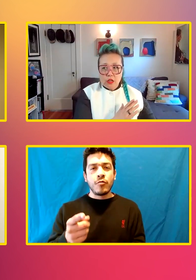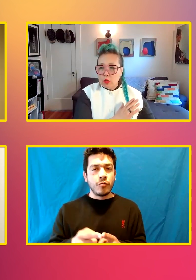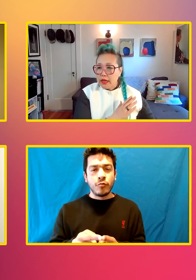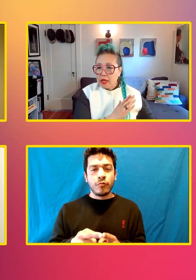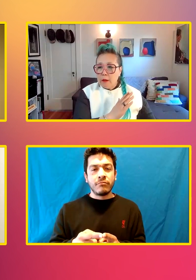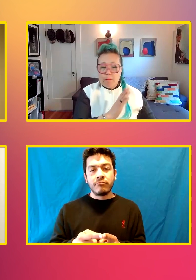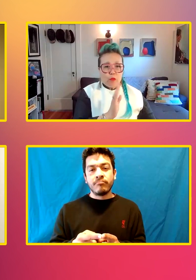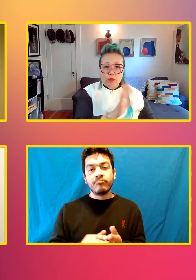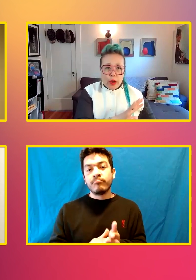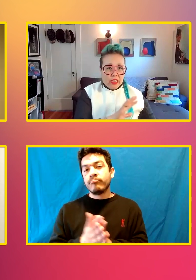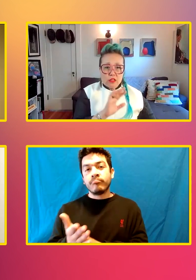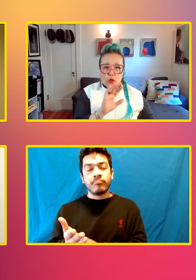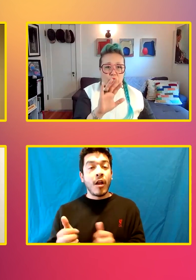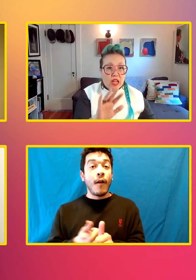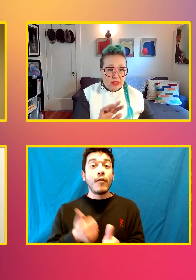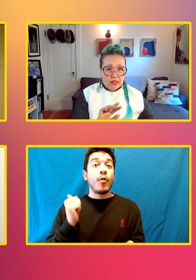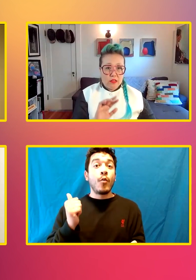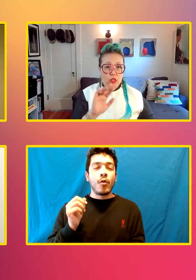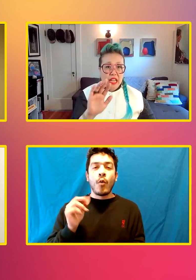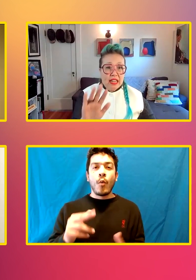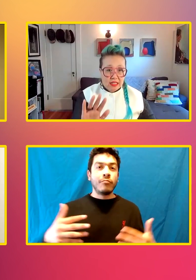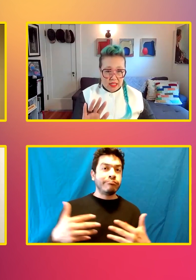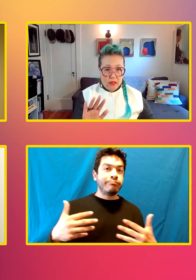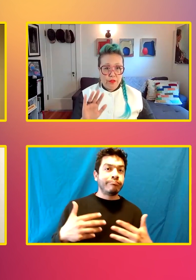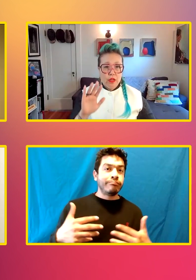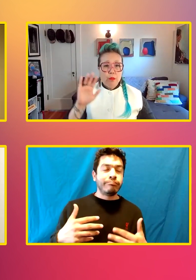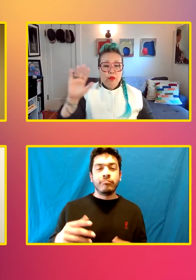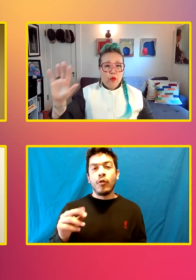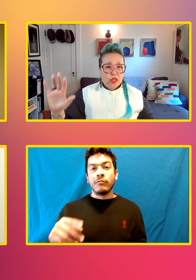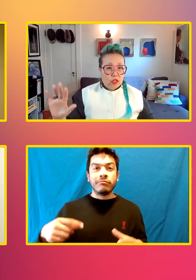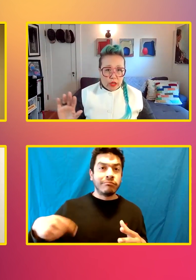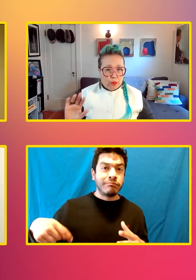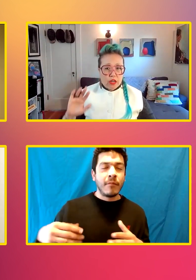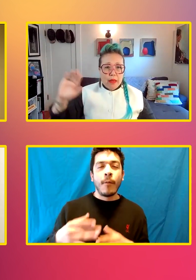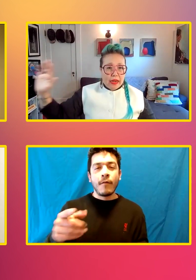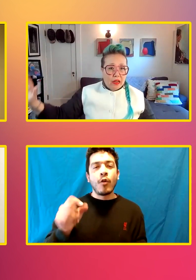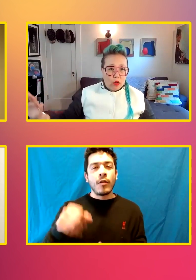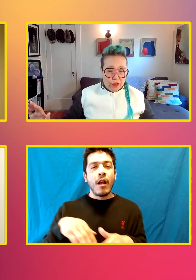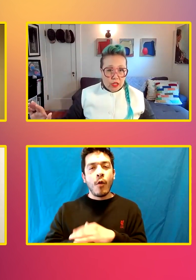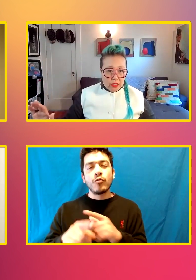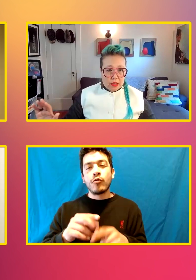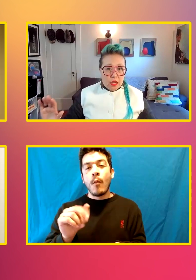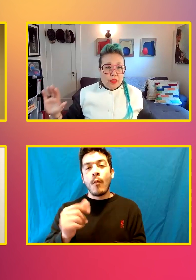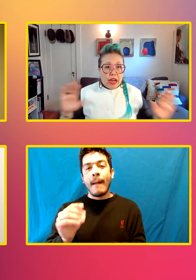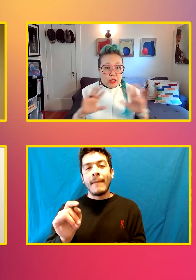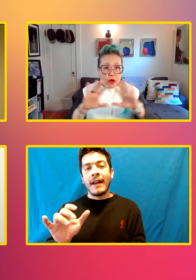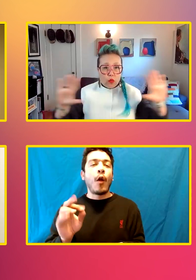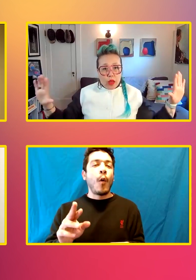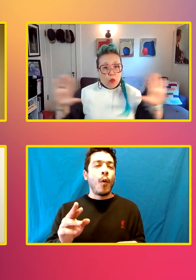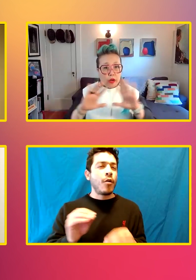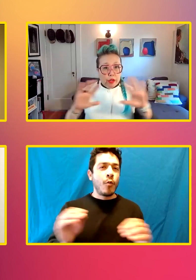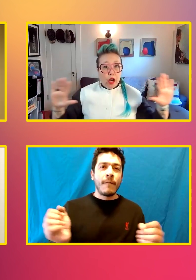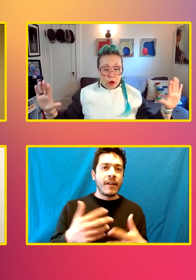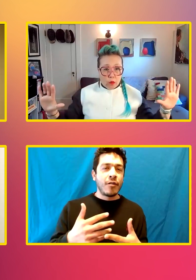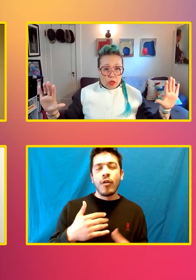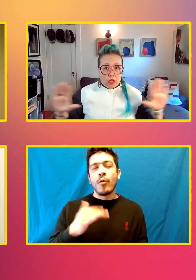be, like avoidant or reluctant or tentative before you can go into pragmatic or fearless? That's what